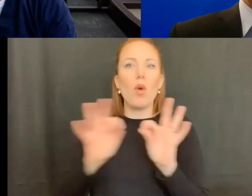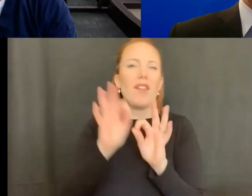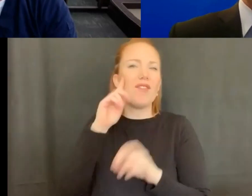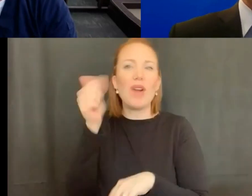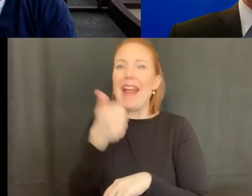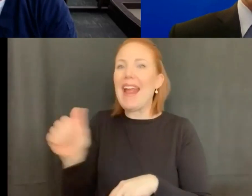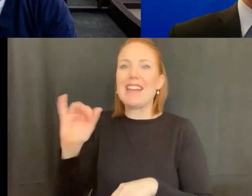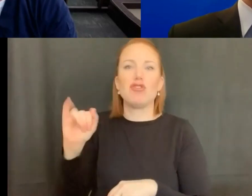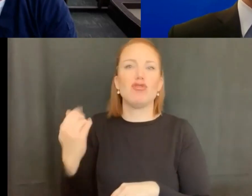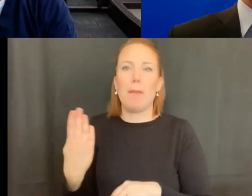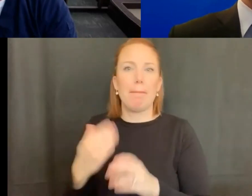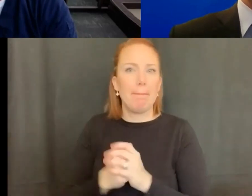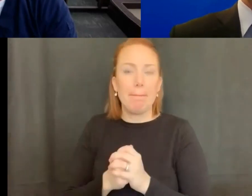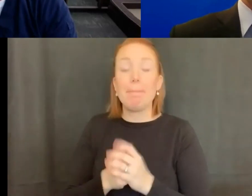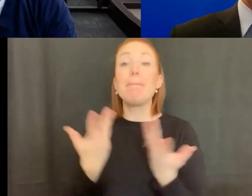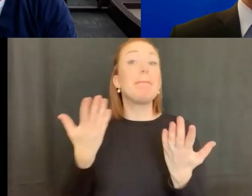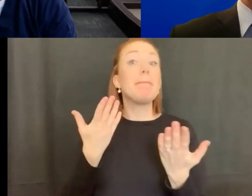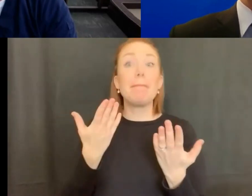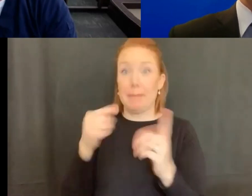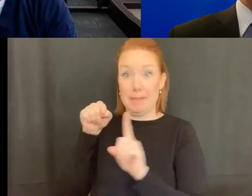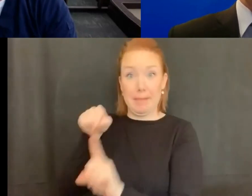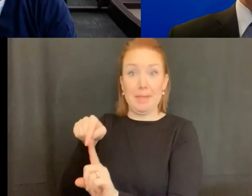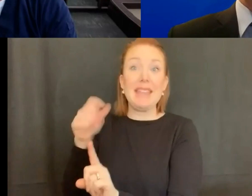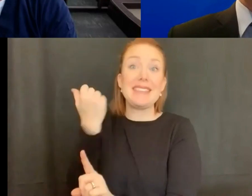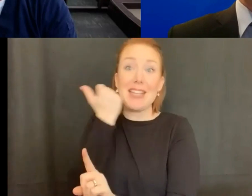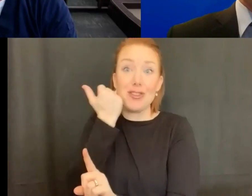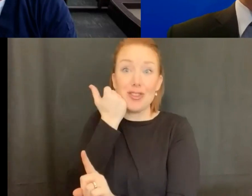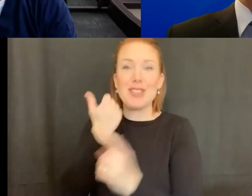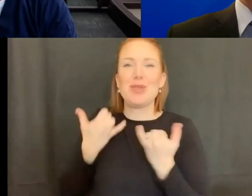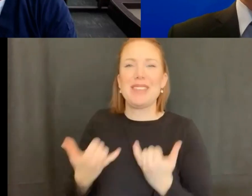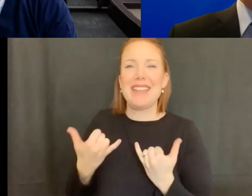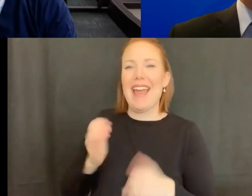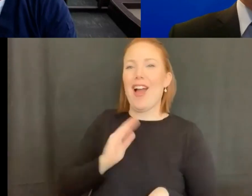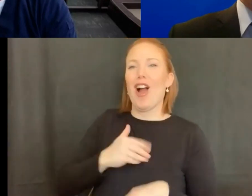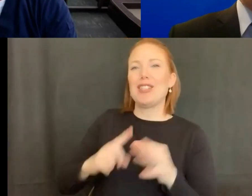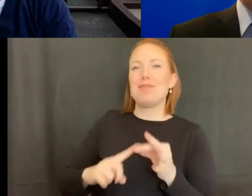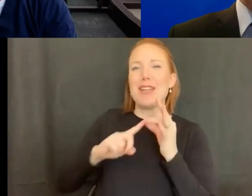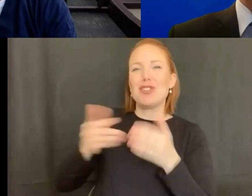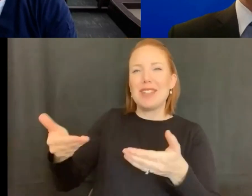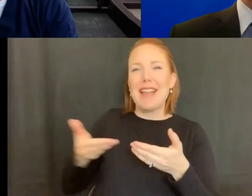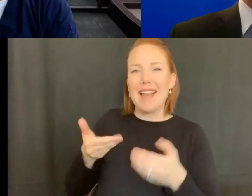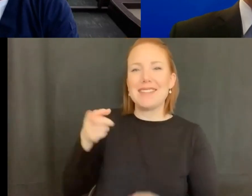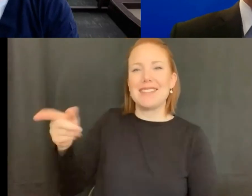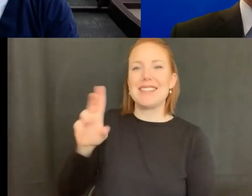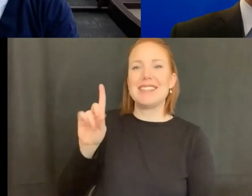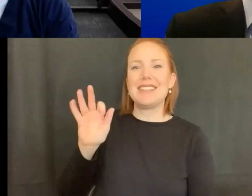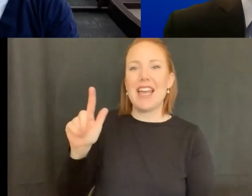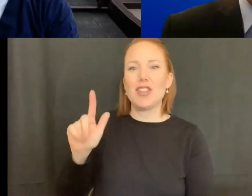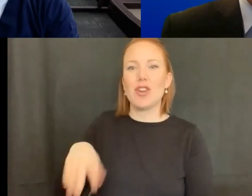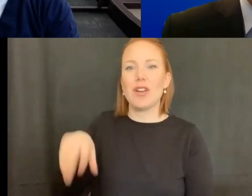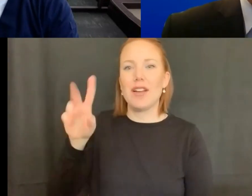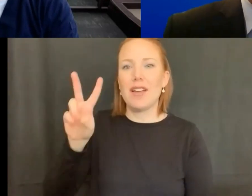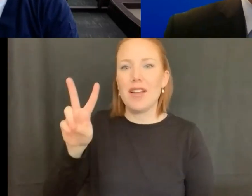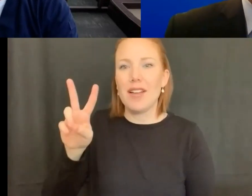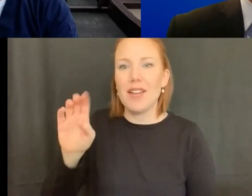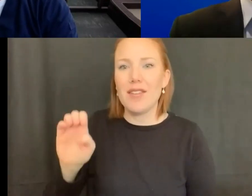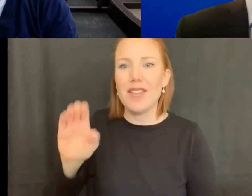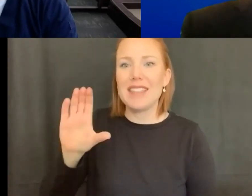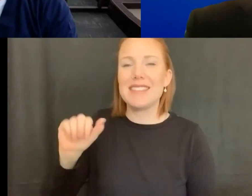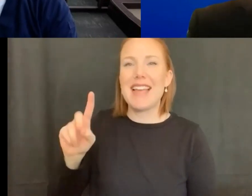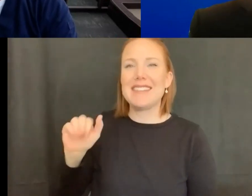even in the world of dentistry, where we're joined today by our special guest, Dr. Daniel Vacendak. Spoiler alert, he's my